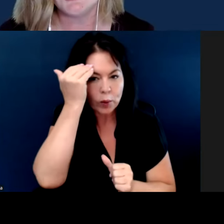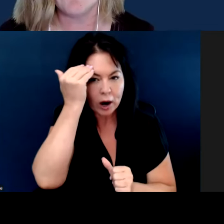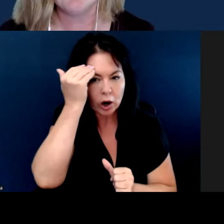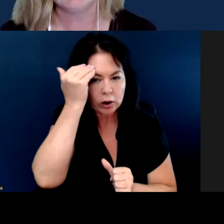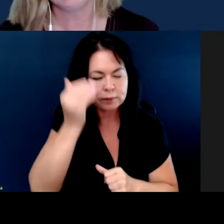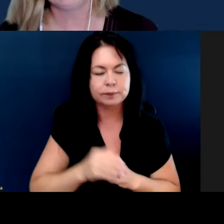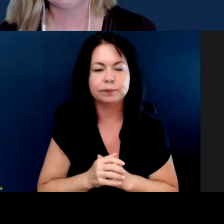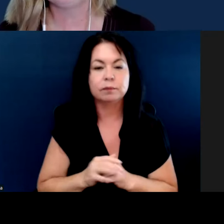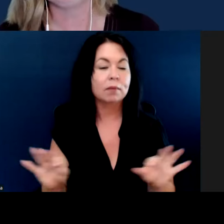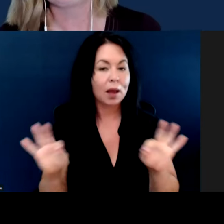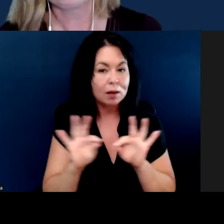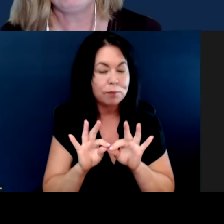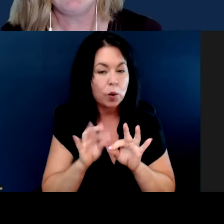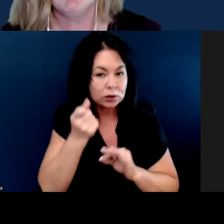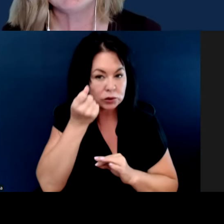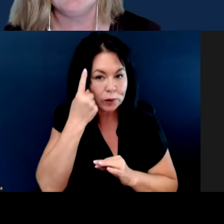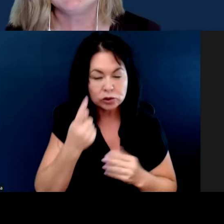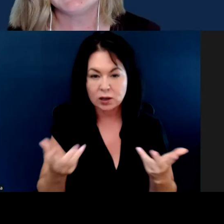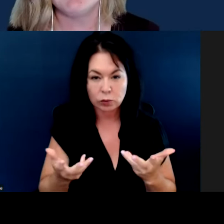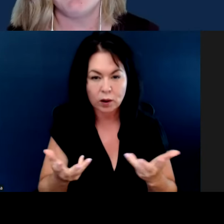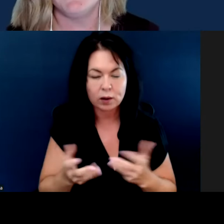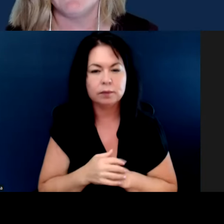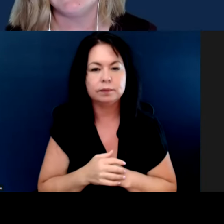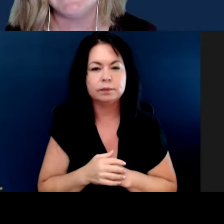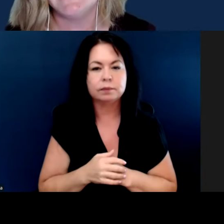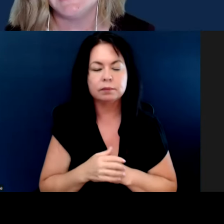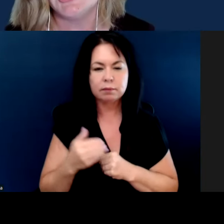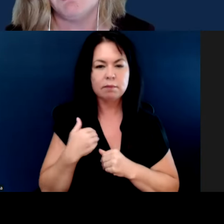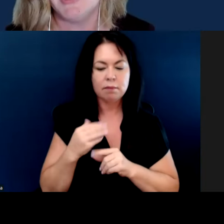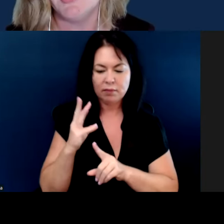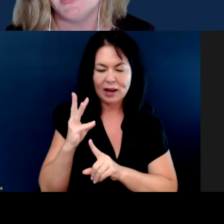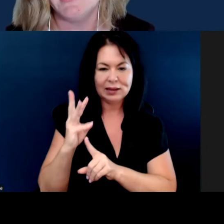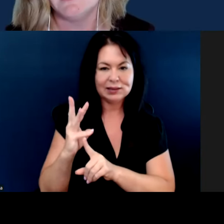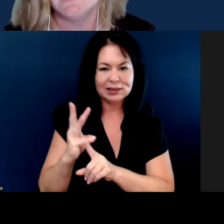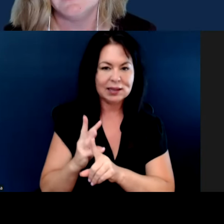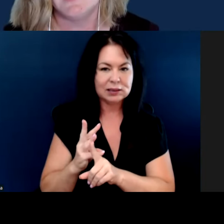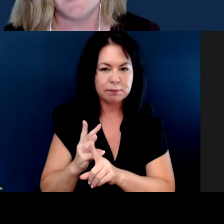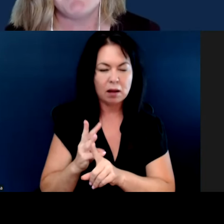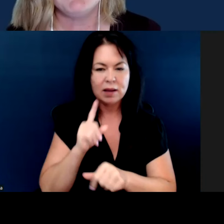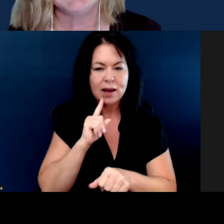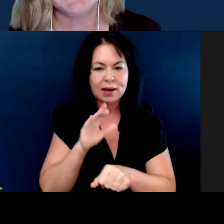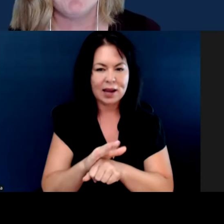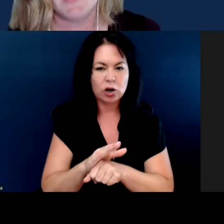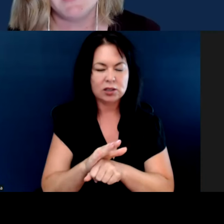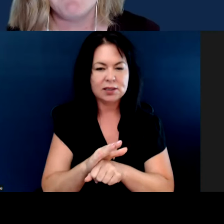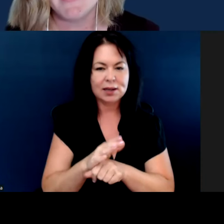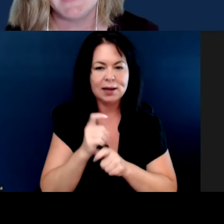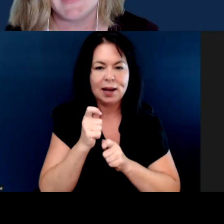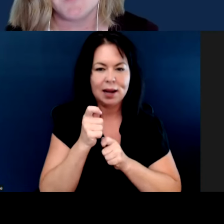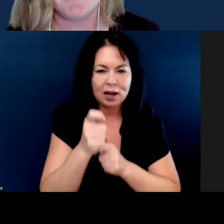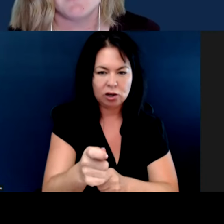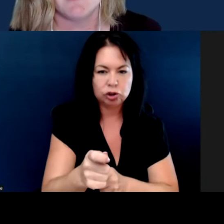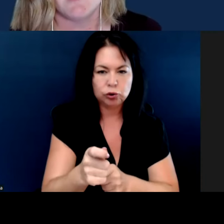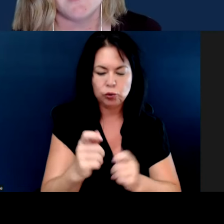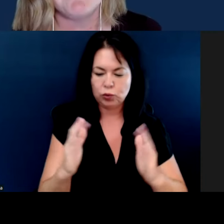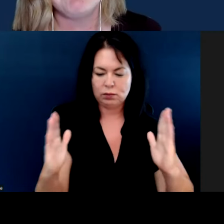to know is what's called the 6-month guaranteed issue period. This is when a